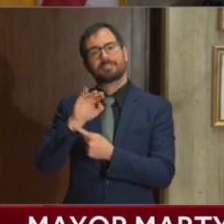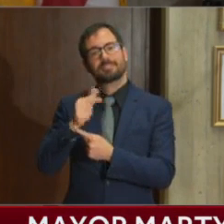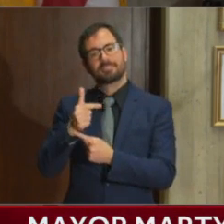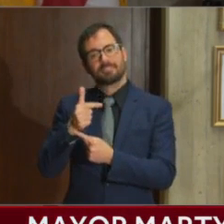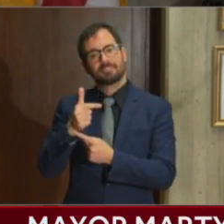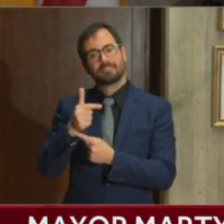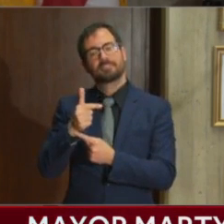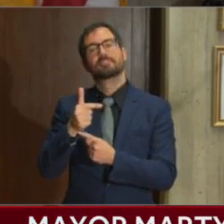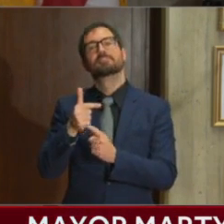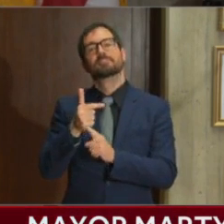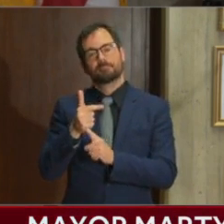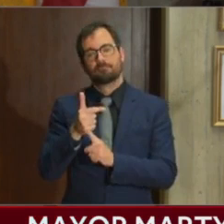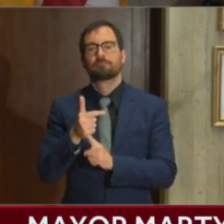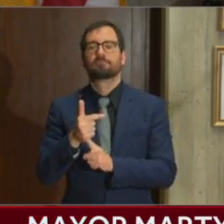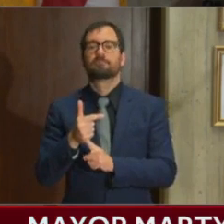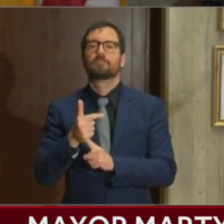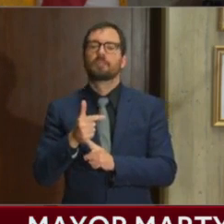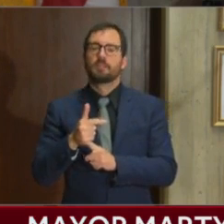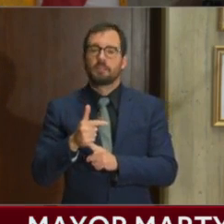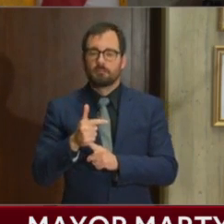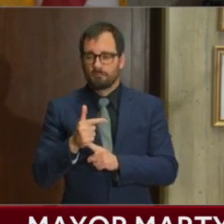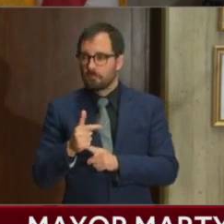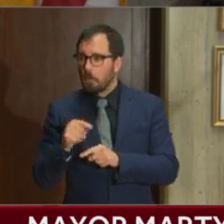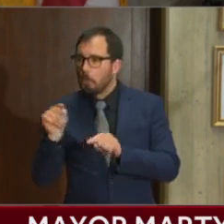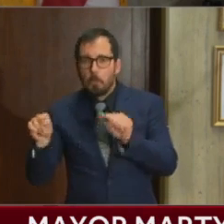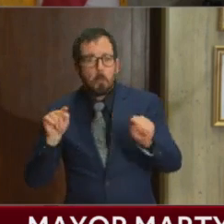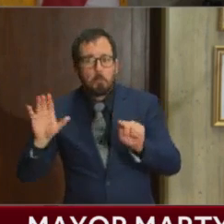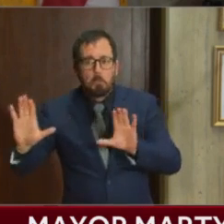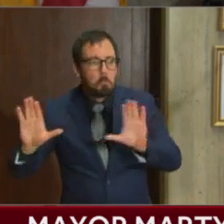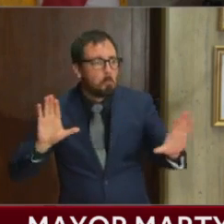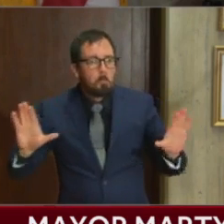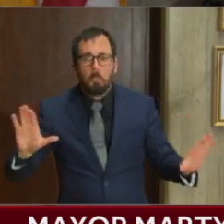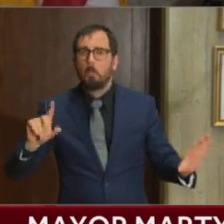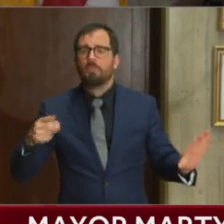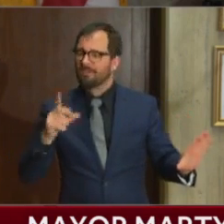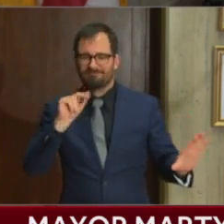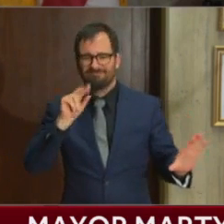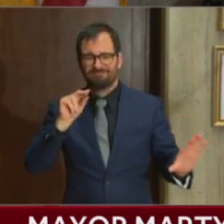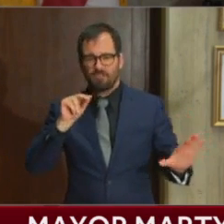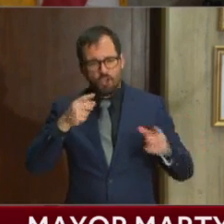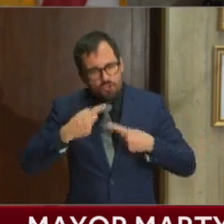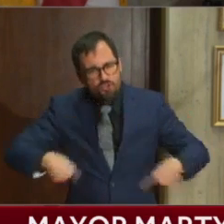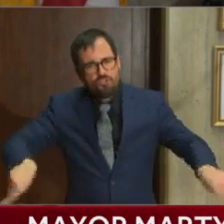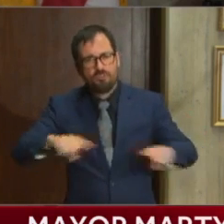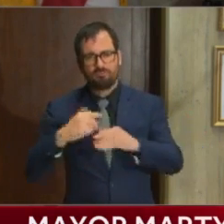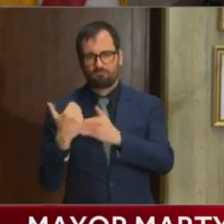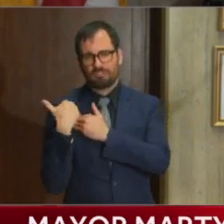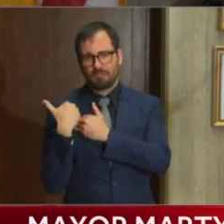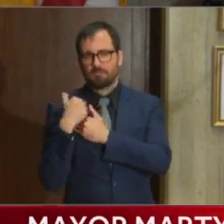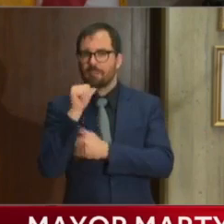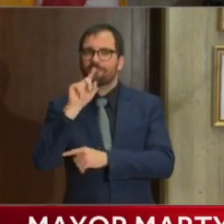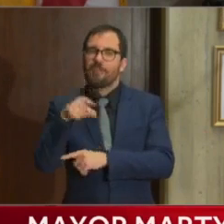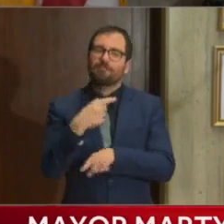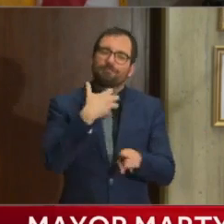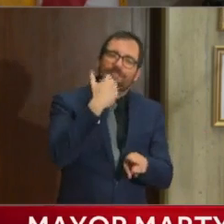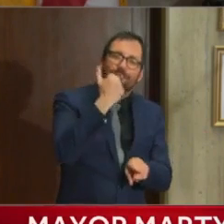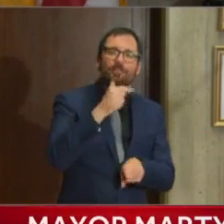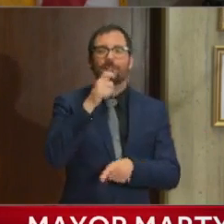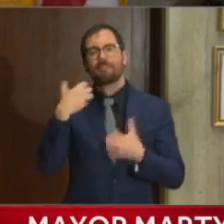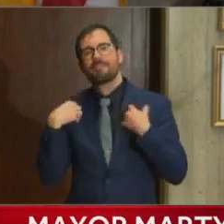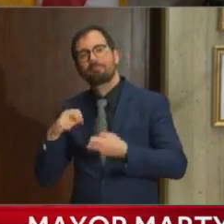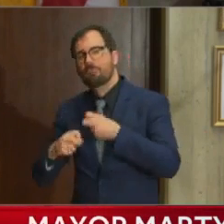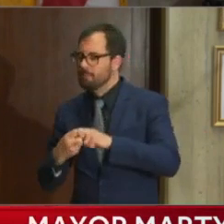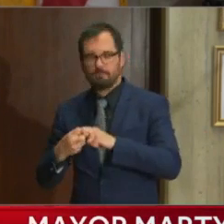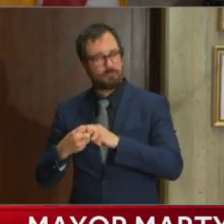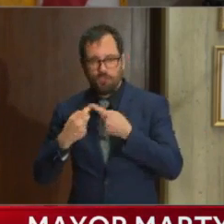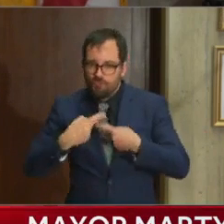virus. It's especially important for younger, healthier people to think beyond your own personal concerns. Think instead of the